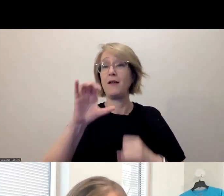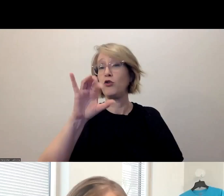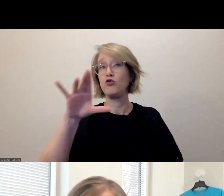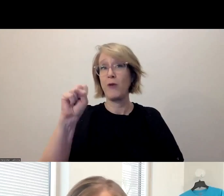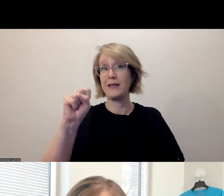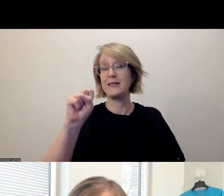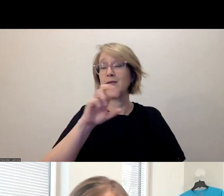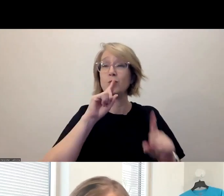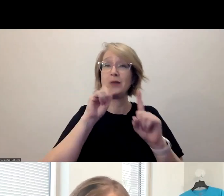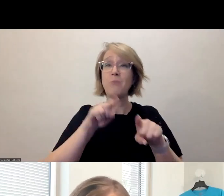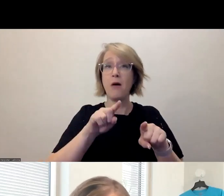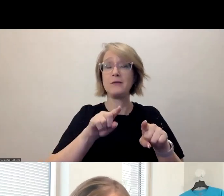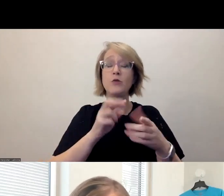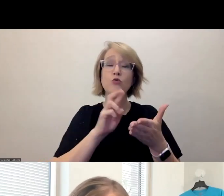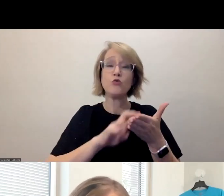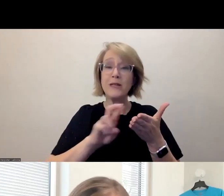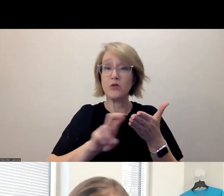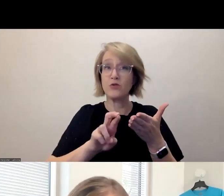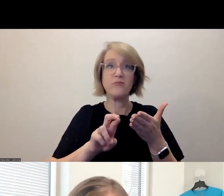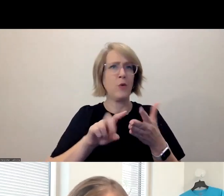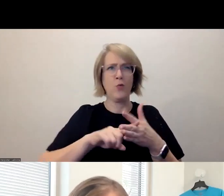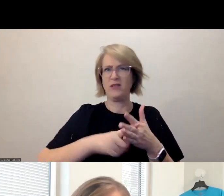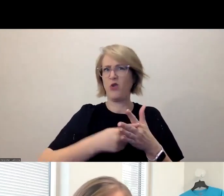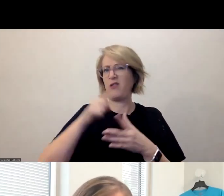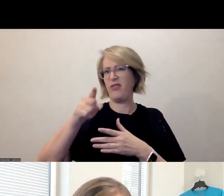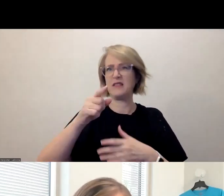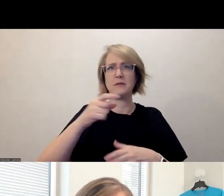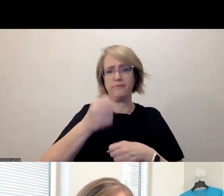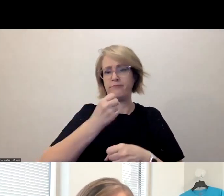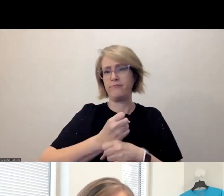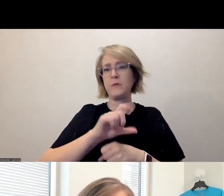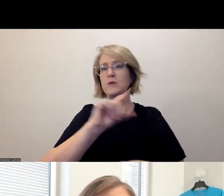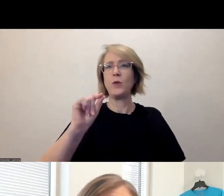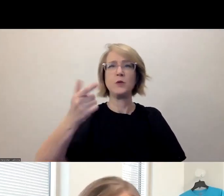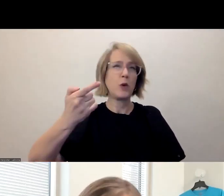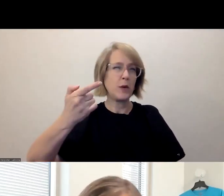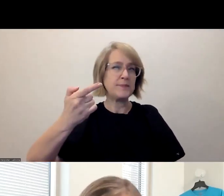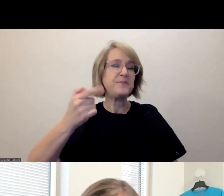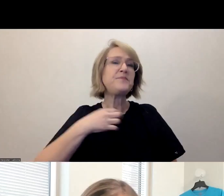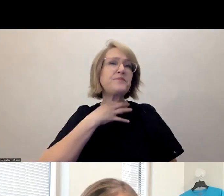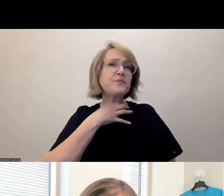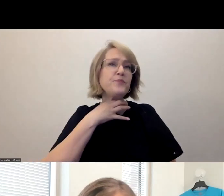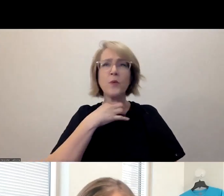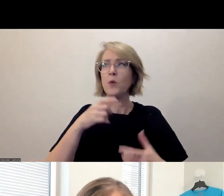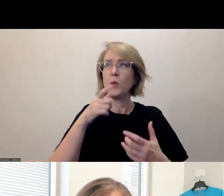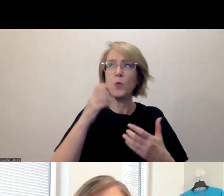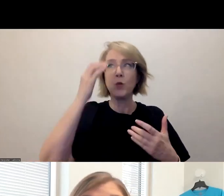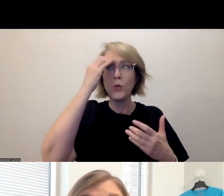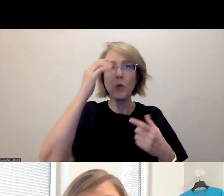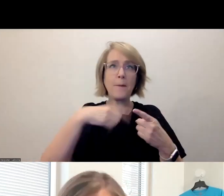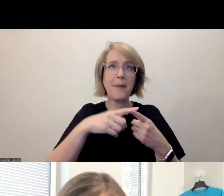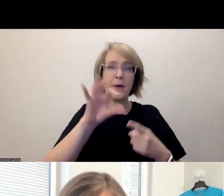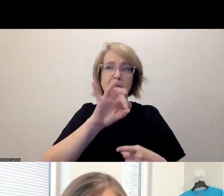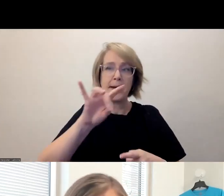15th. We started doing this research with Ipsos back in 2021 because we wanted to know what people knew about 988 and crisis response, what